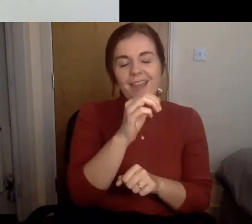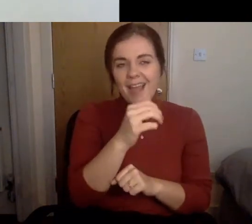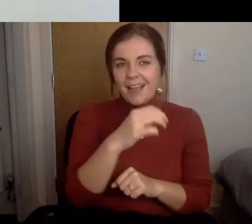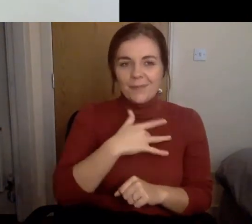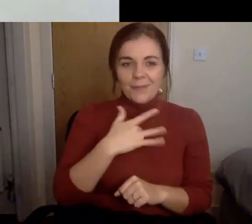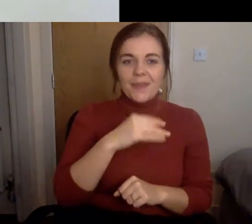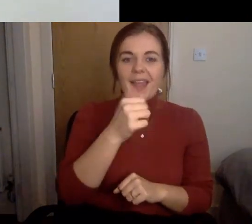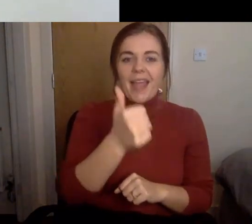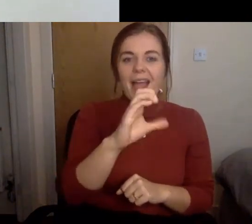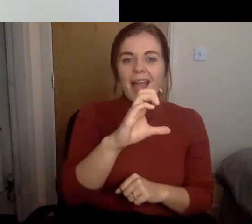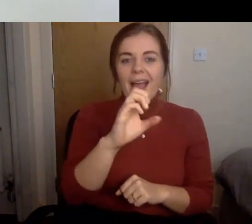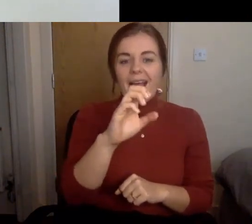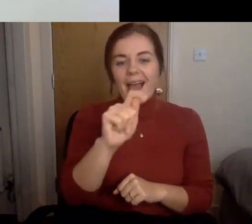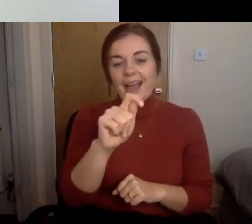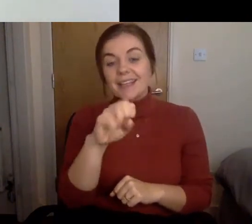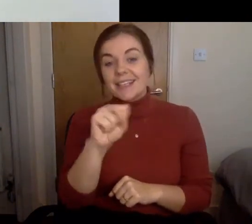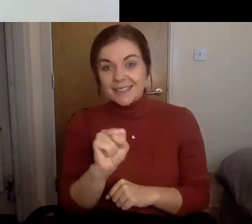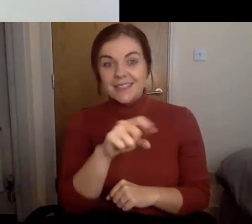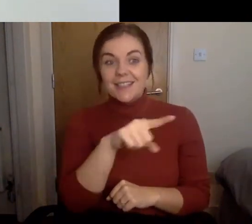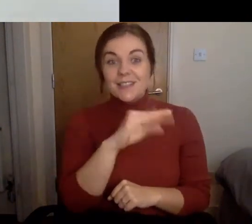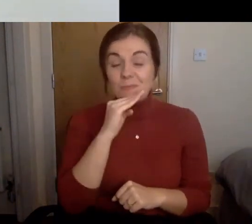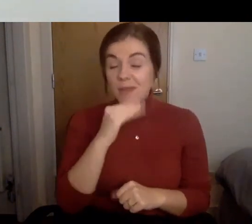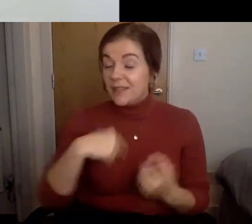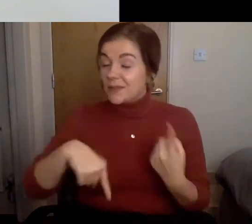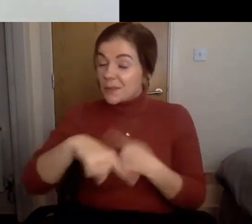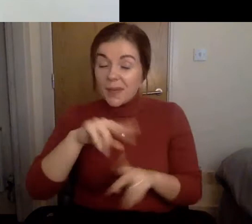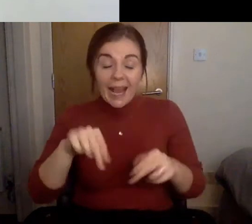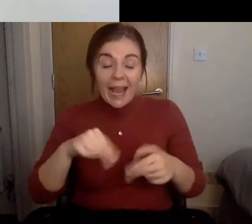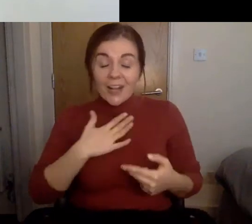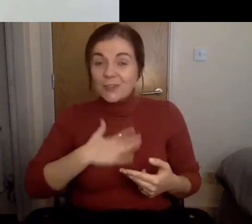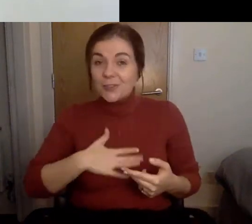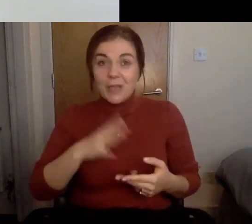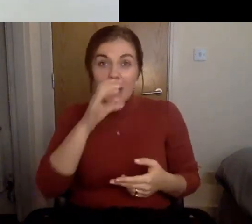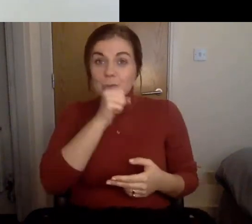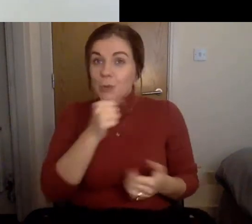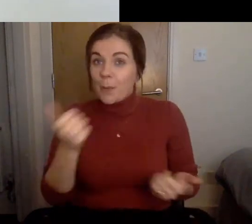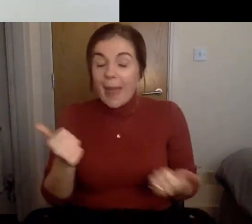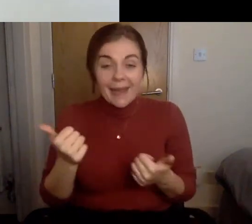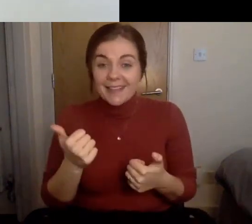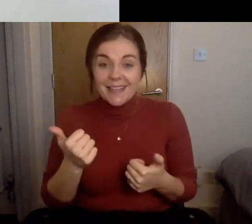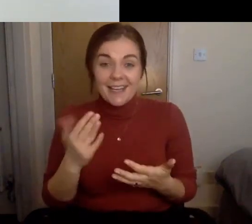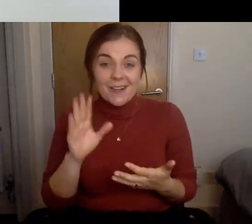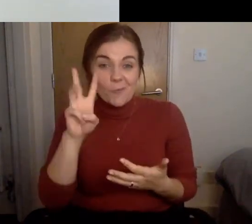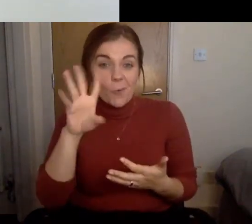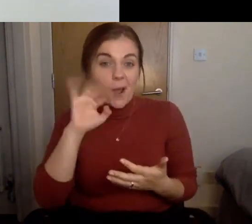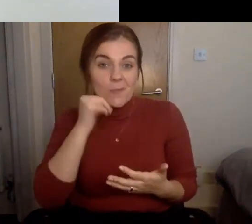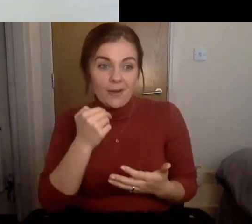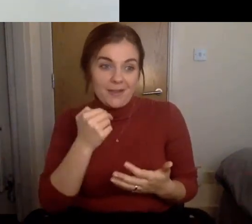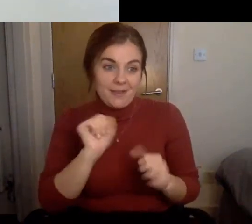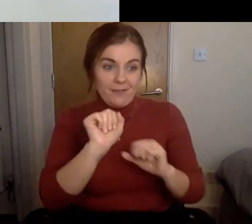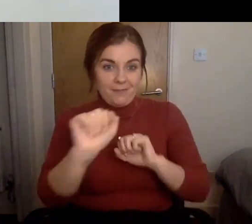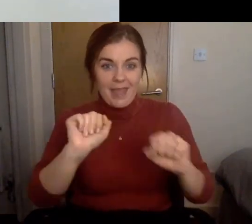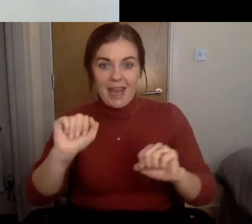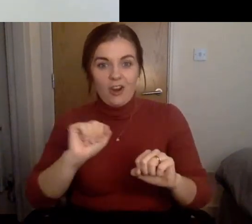again, we can't, you know, presume anything by virtue of the kids that are, you know, are there in front of us.